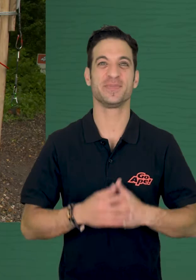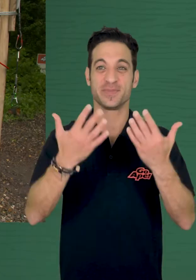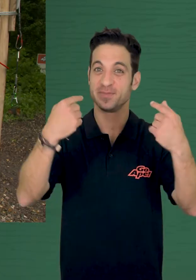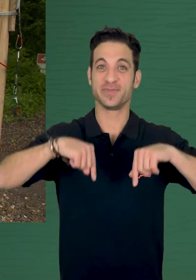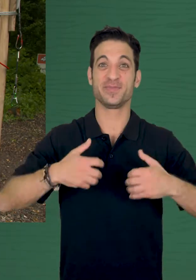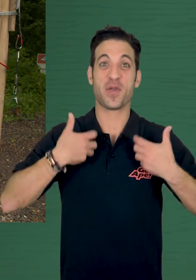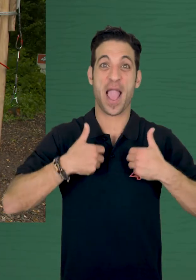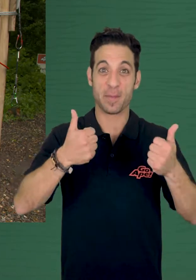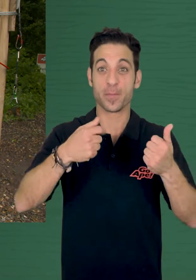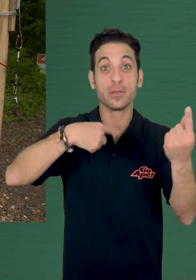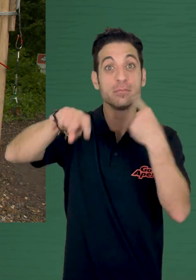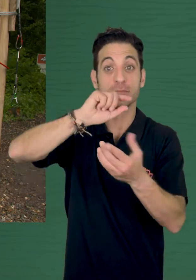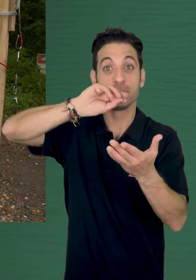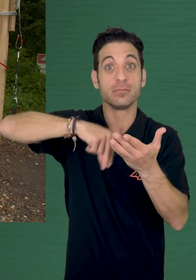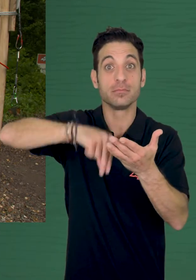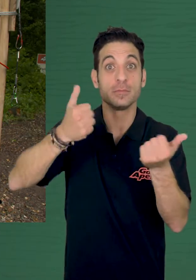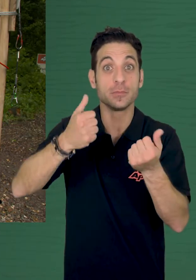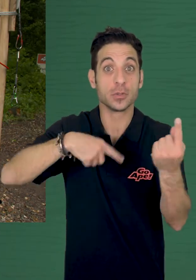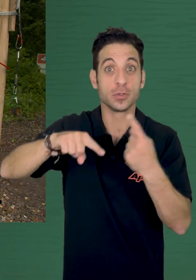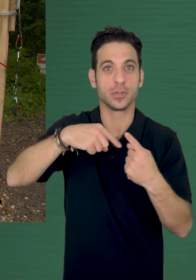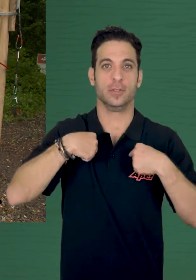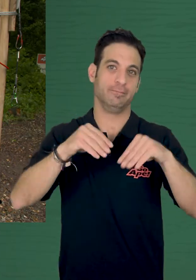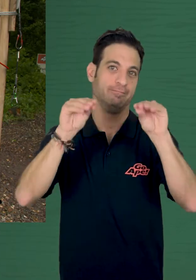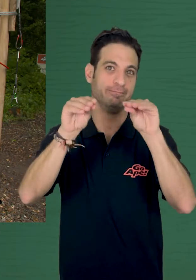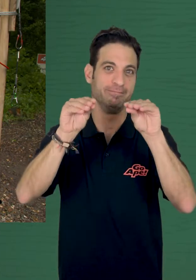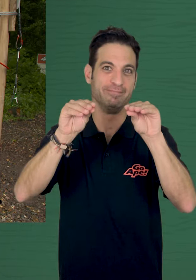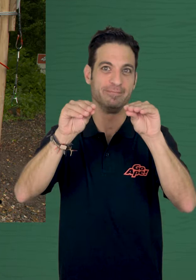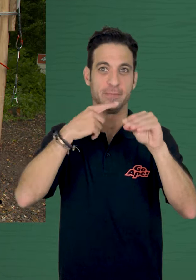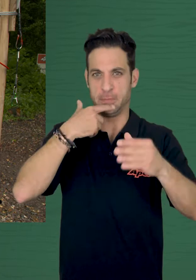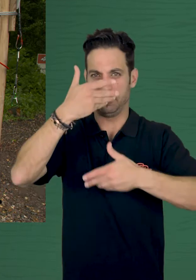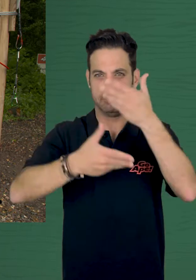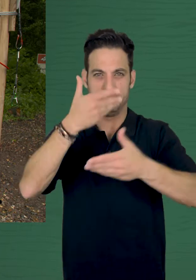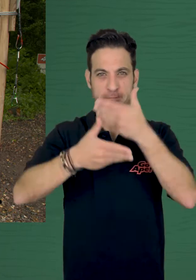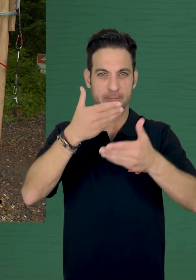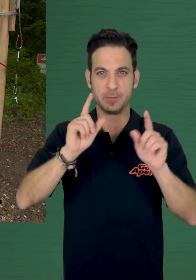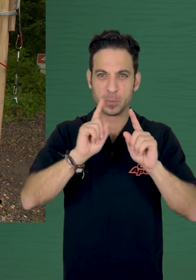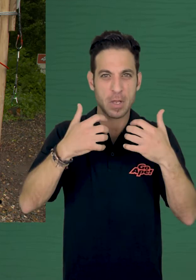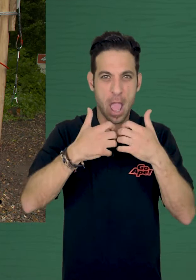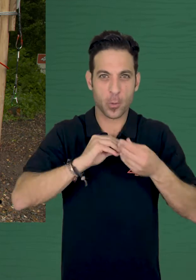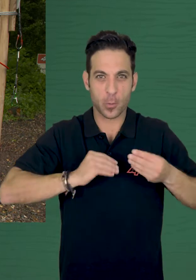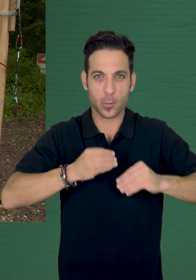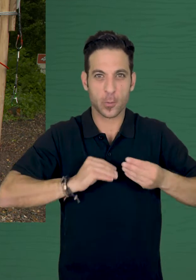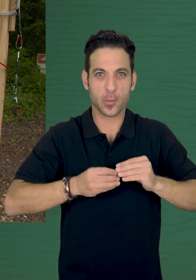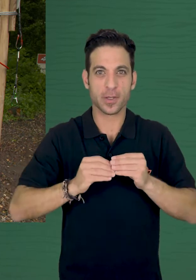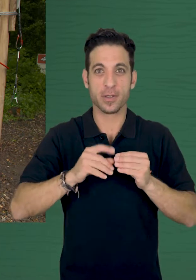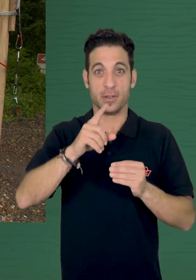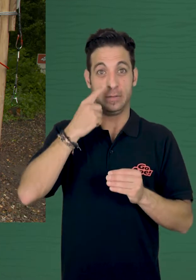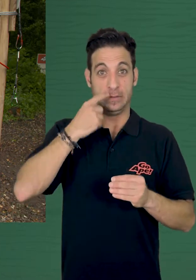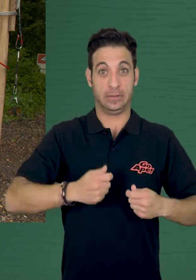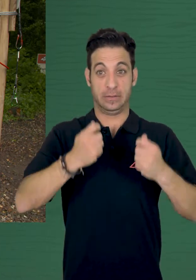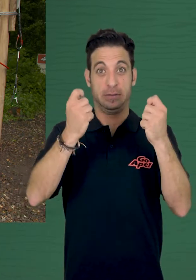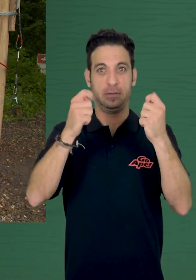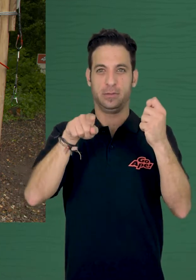So welcome to Go Ape. Has everyone here signed their disclaimer? I'm going to be your instructor today. So before we get going, I'll just introduce you to the kit. At the front